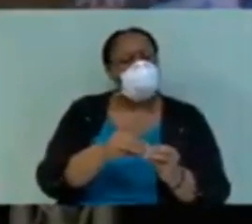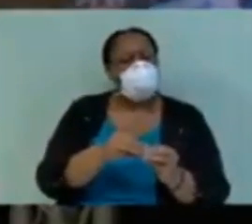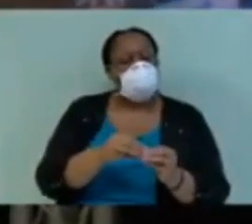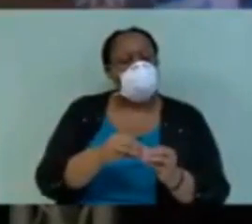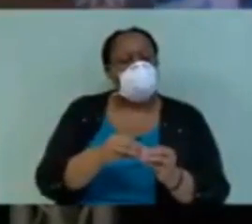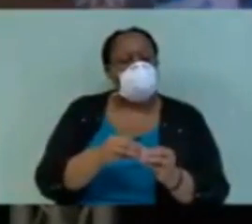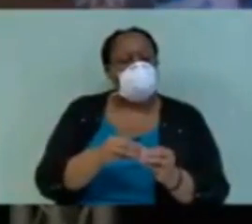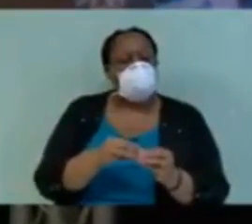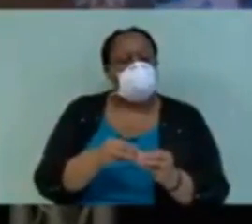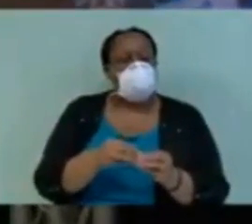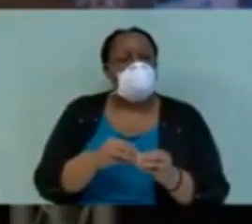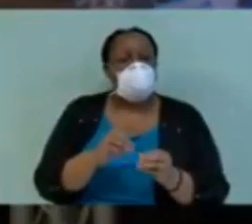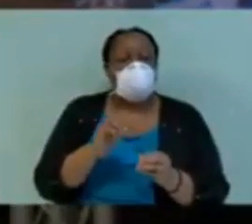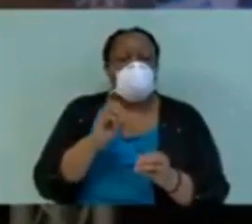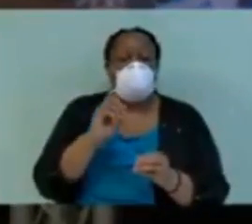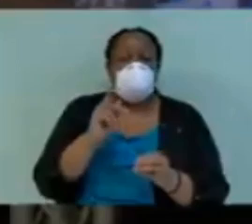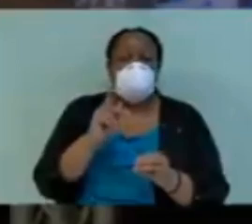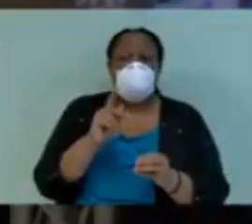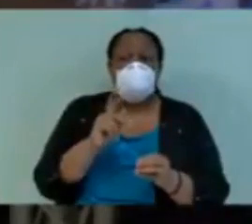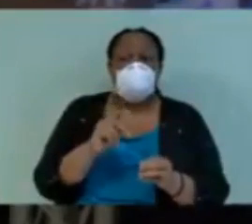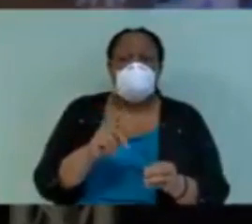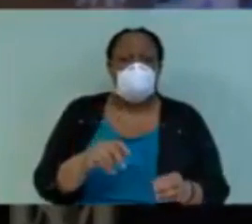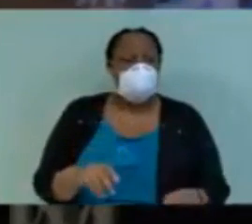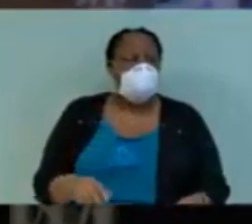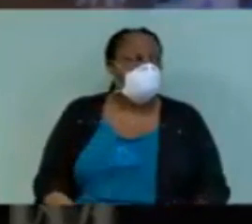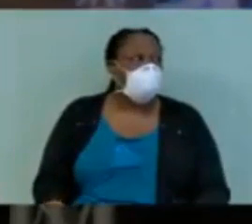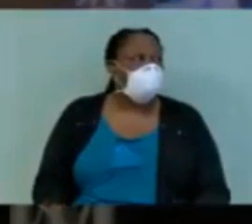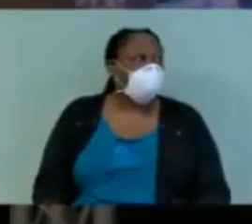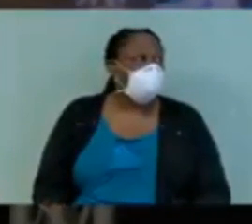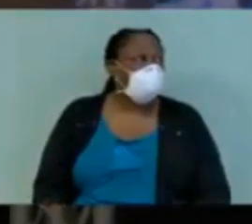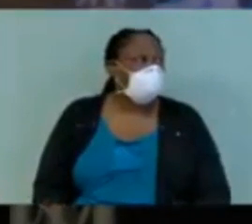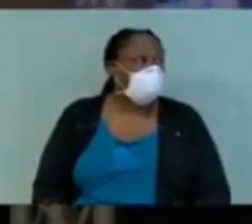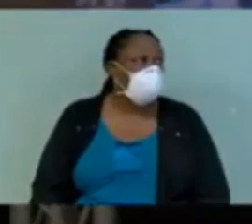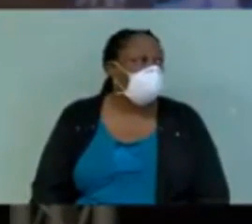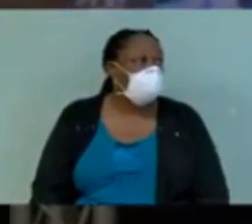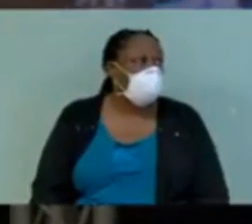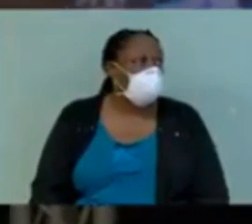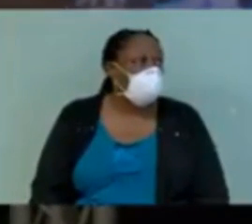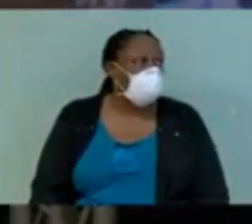was motor vehicles.